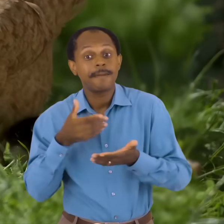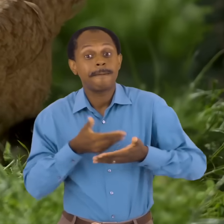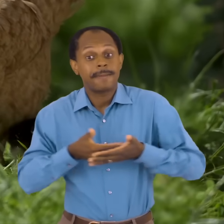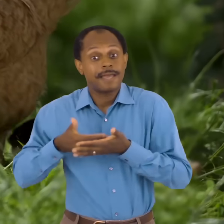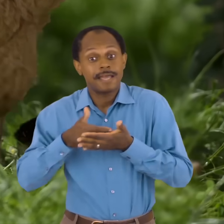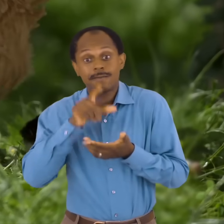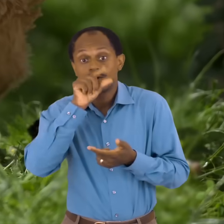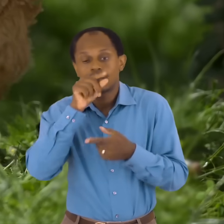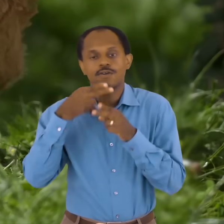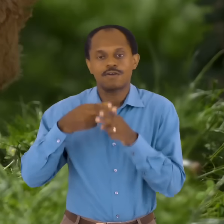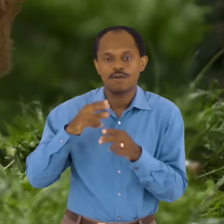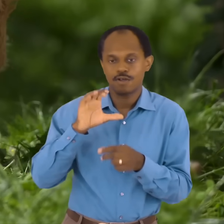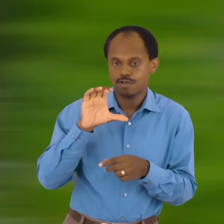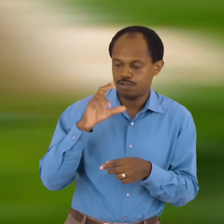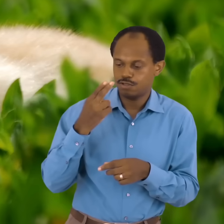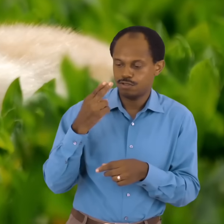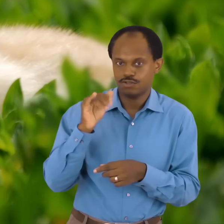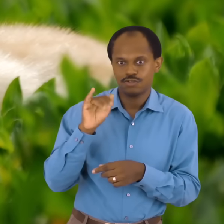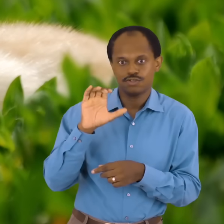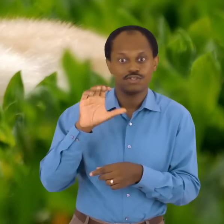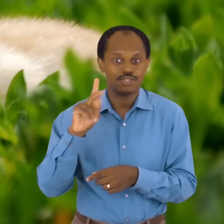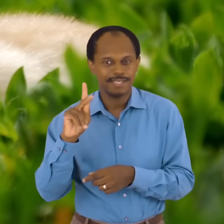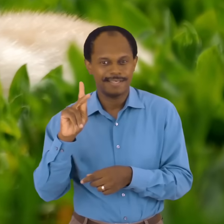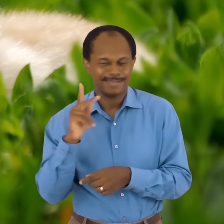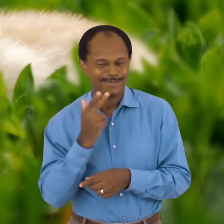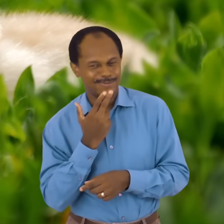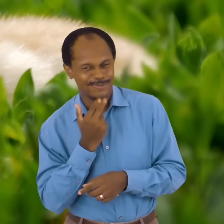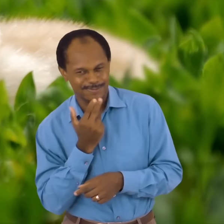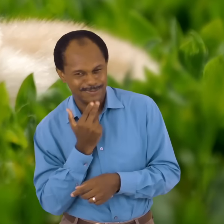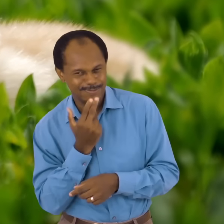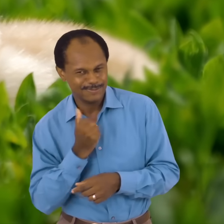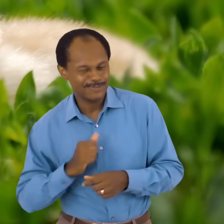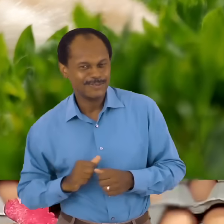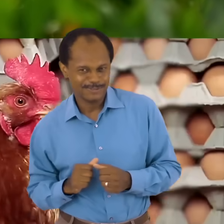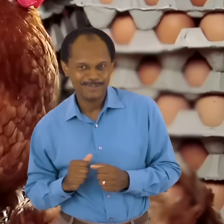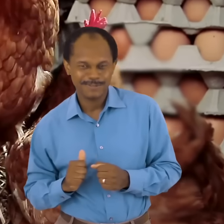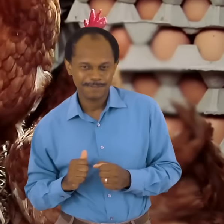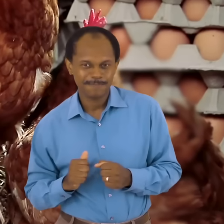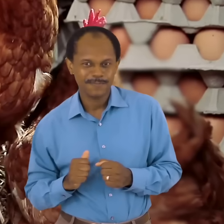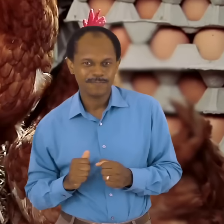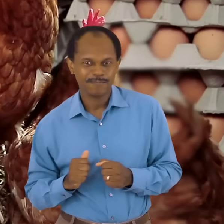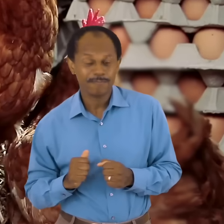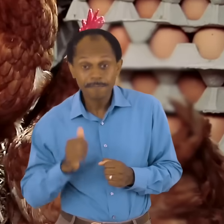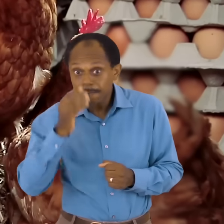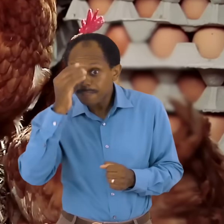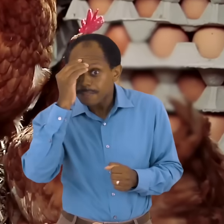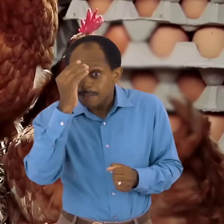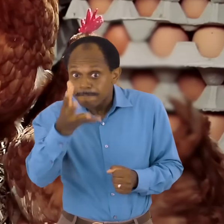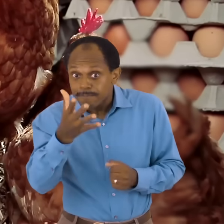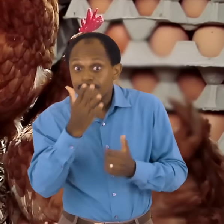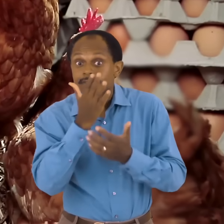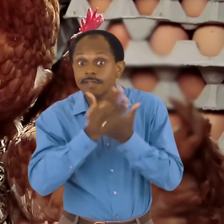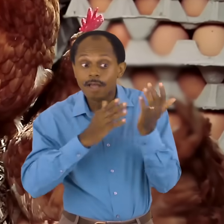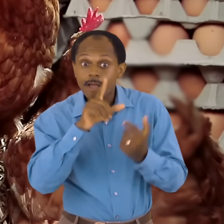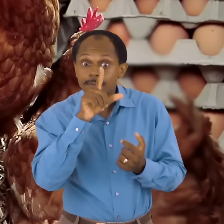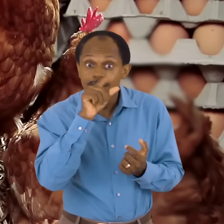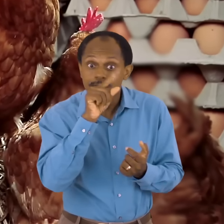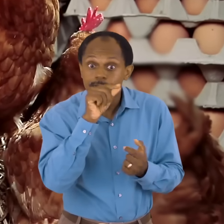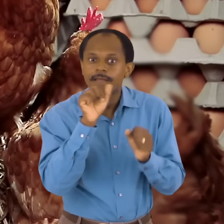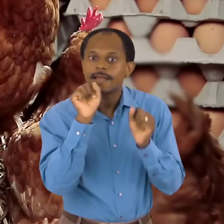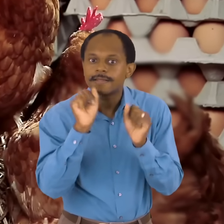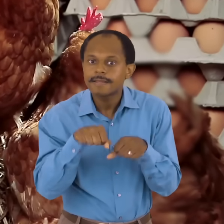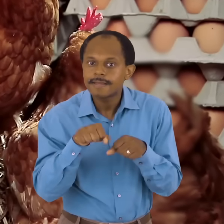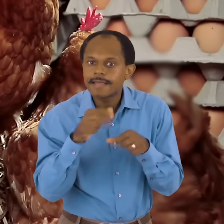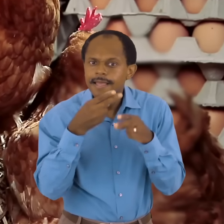are called chicks they're so cute fun fact some chickens can